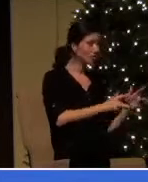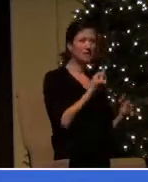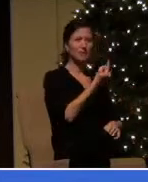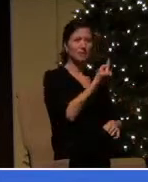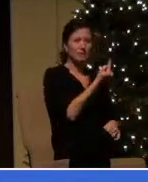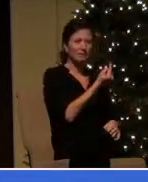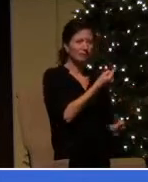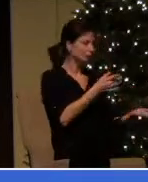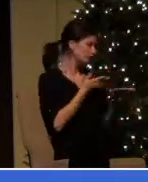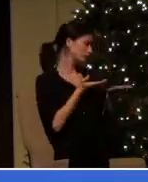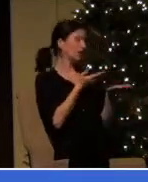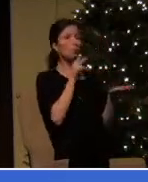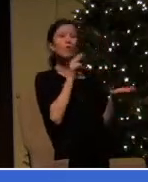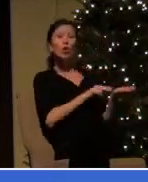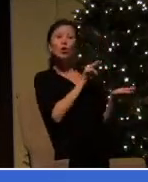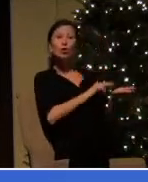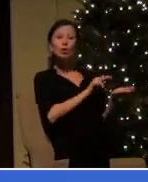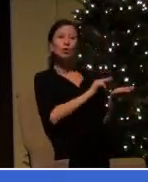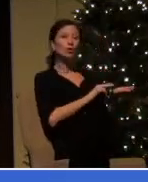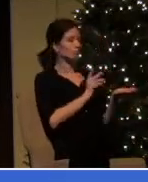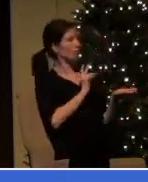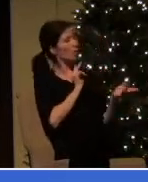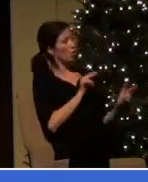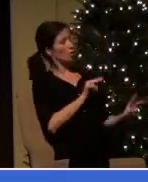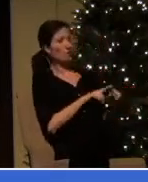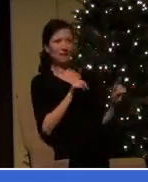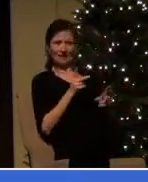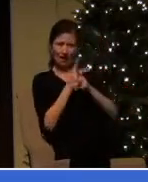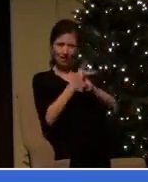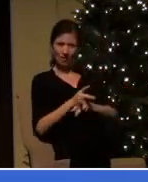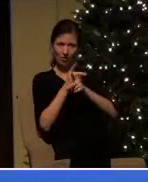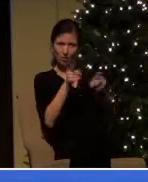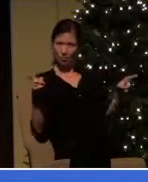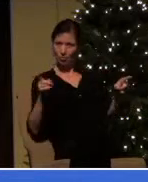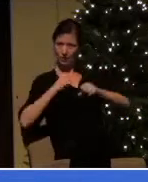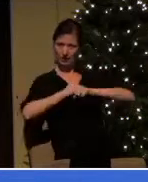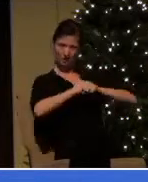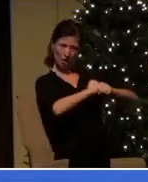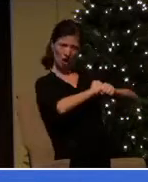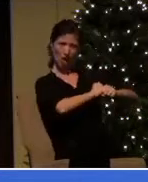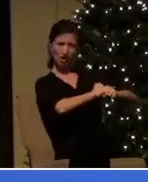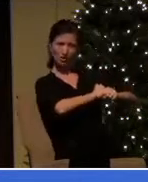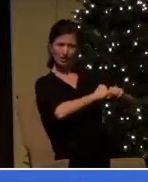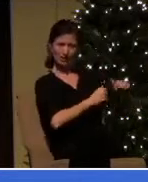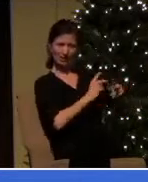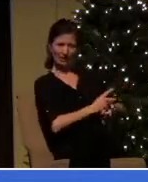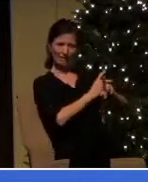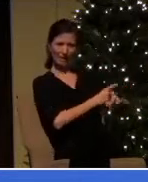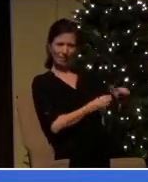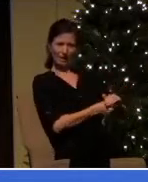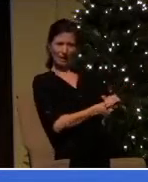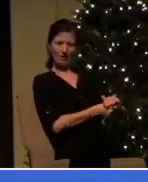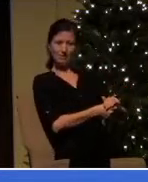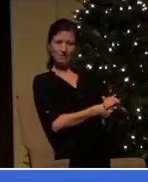up and you're proud of your treasure, but you're careful and you guard it, and you guard it really carefully. Now, here's the